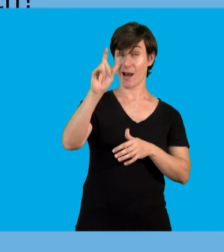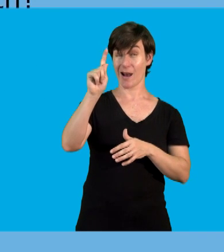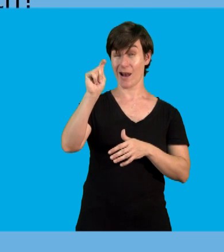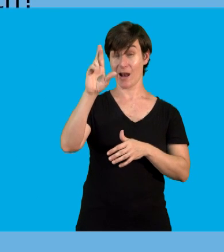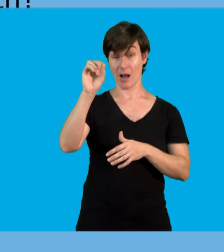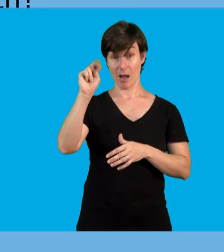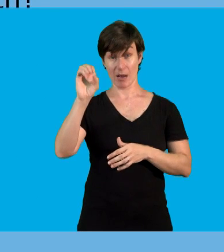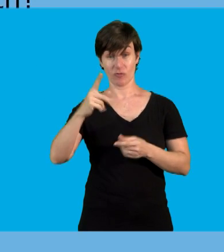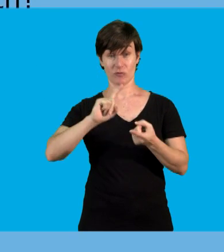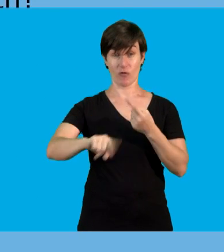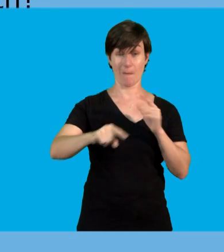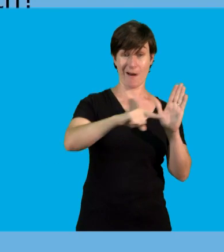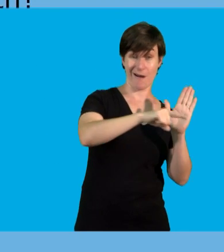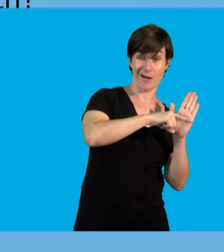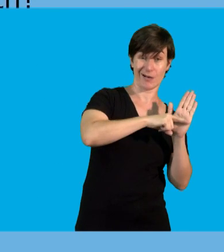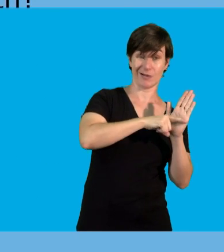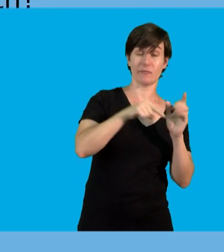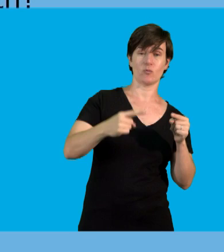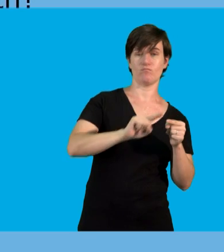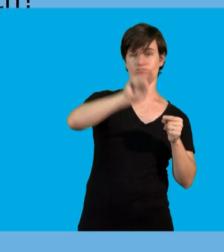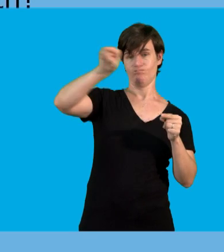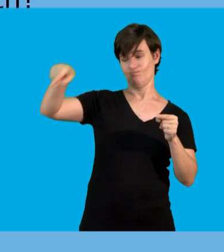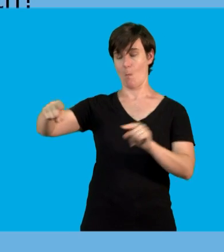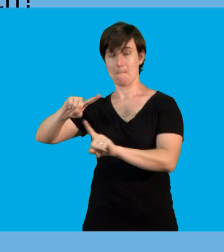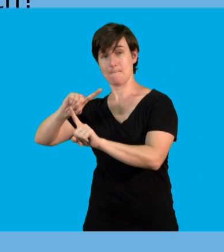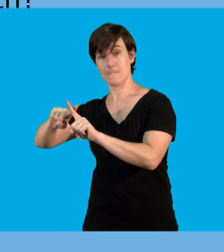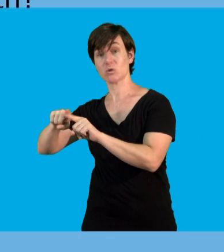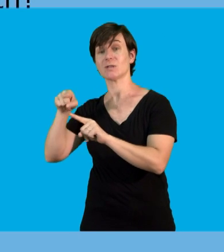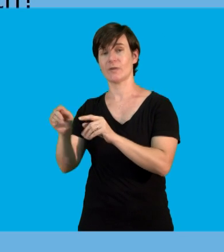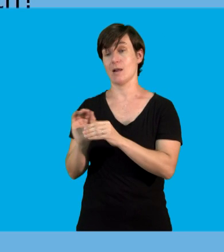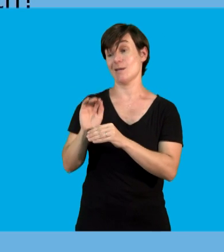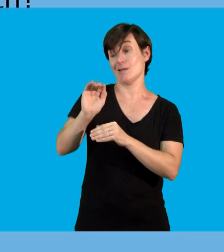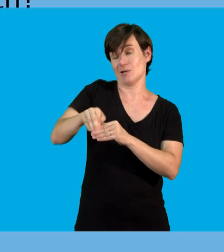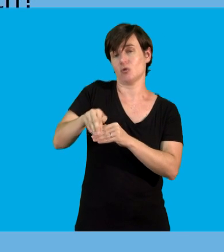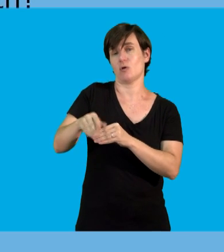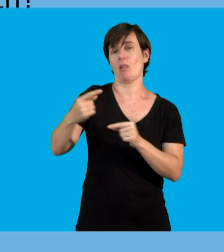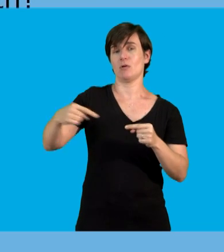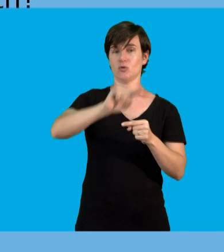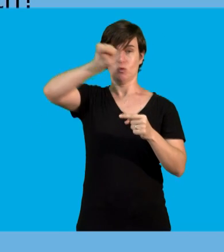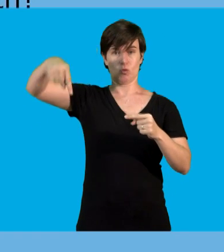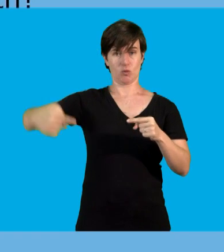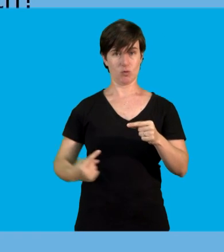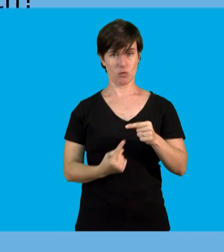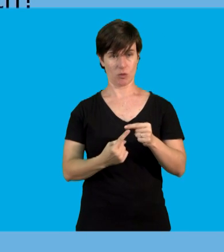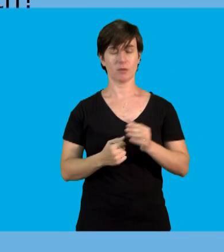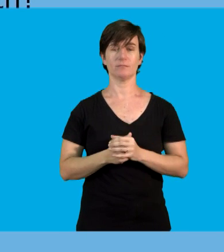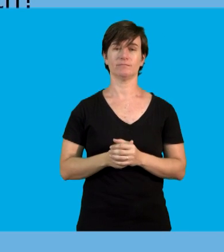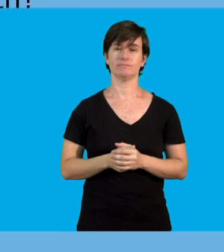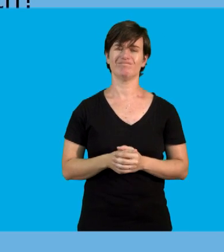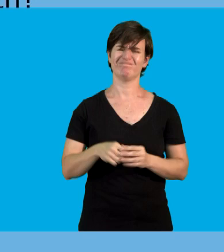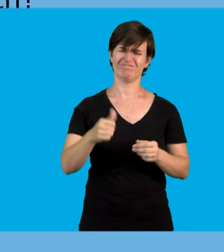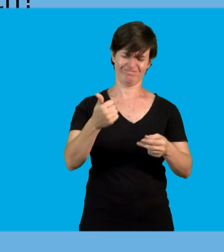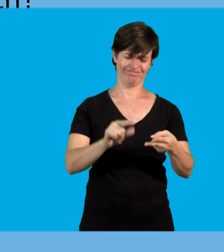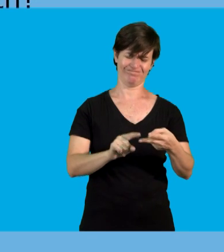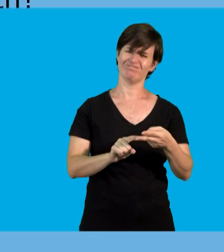from the negative terminal to the positive terminal of the battery in an external circuit. Now, next question